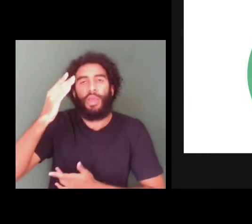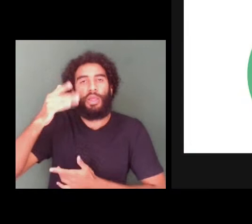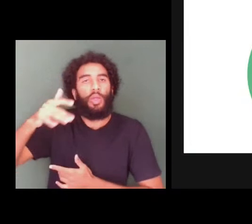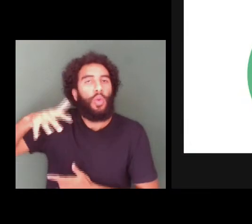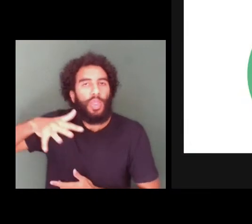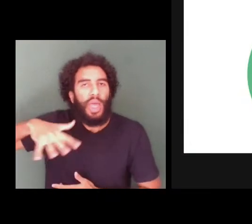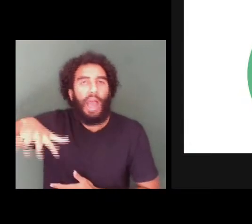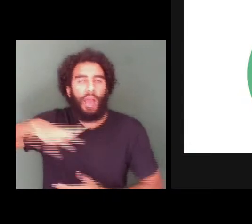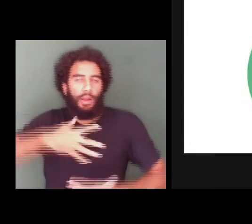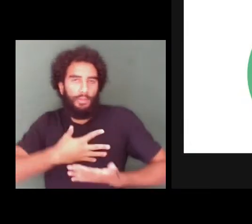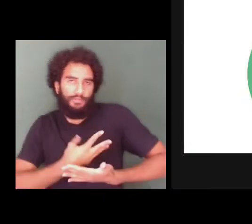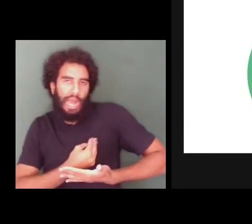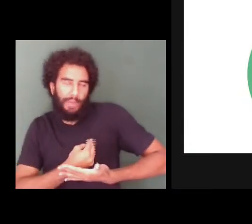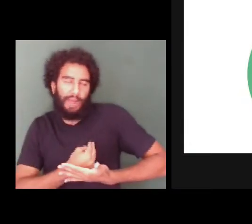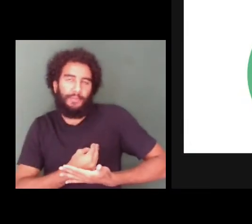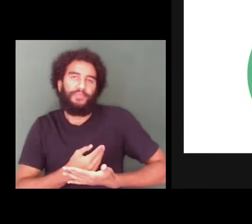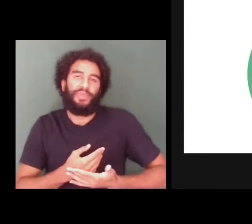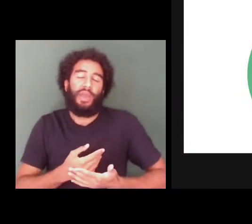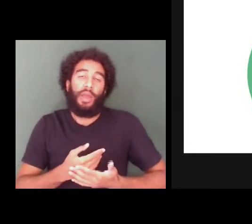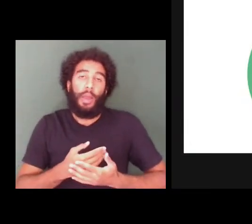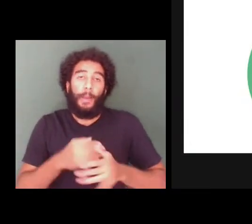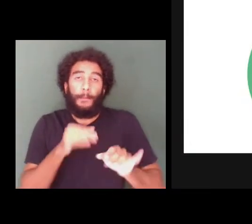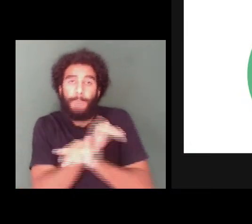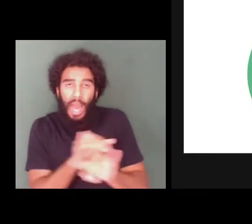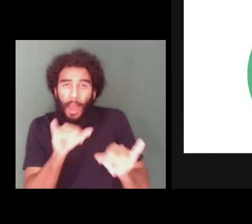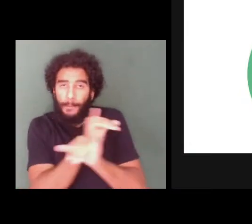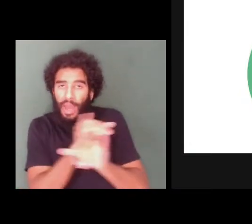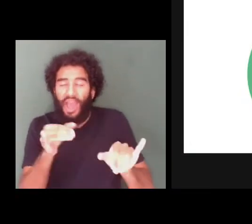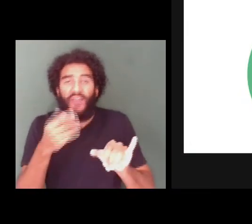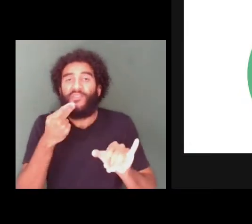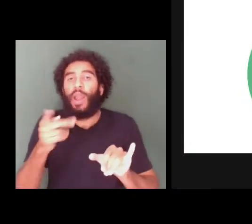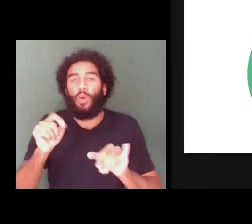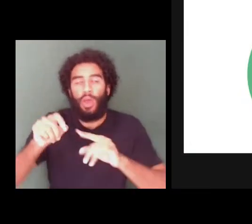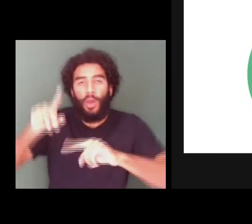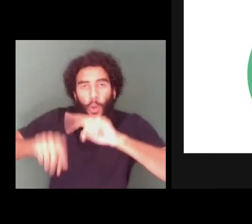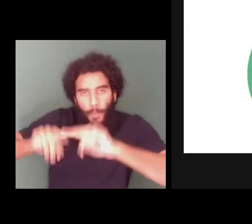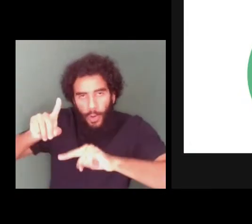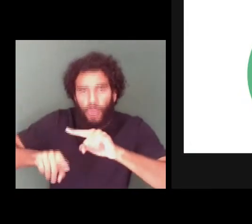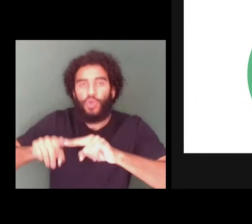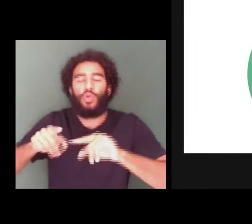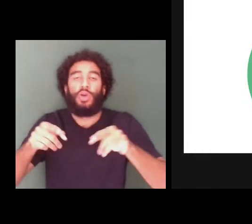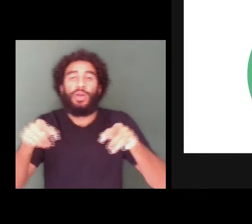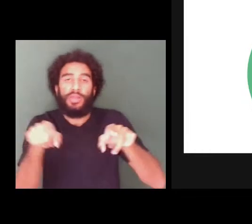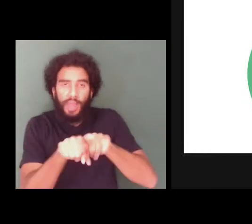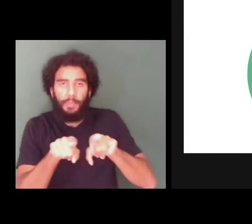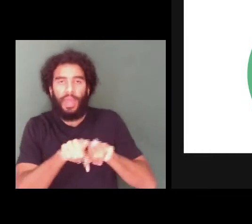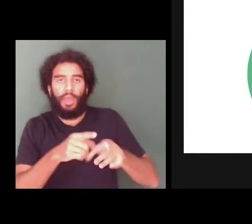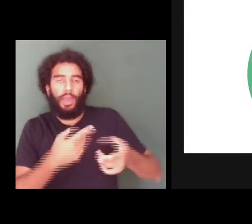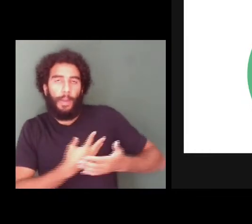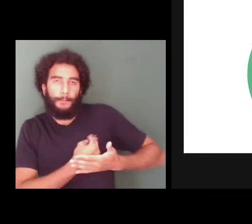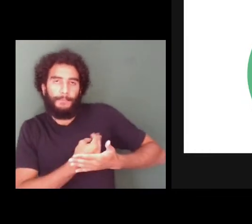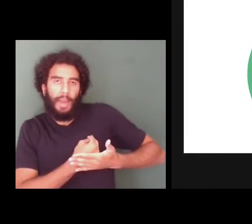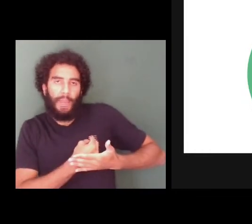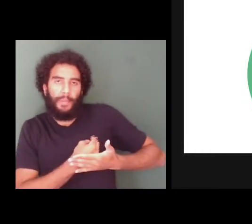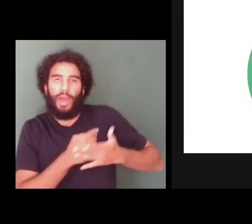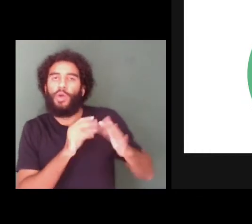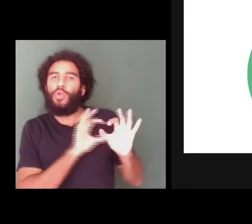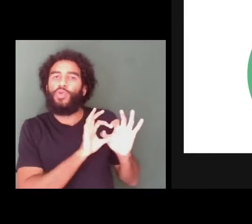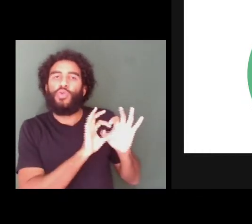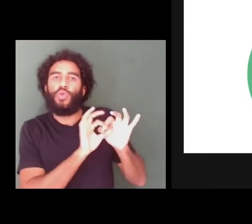yet they're talking about breastfeeding in the context of what products they have. The reach of these posts was